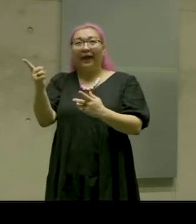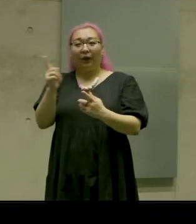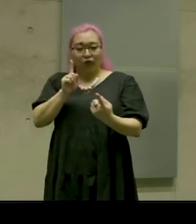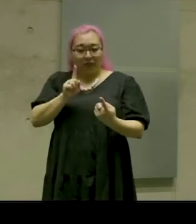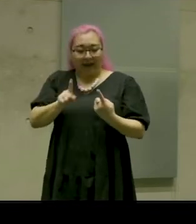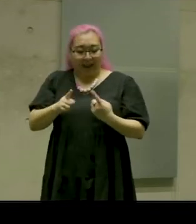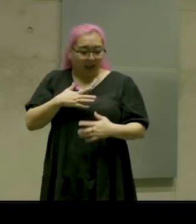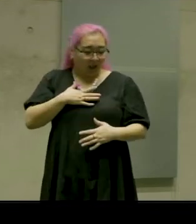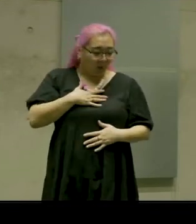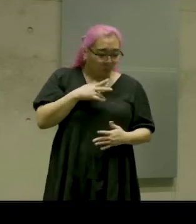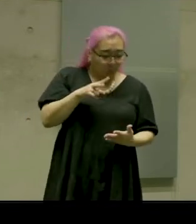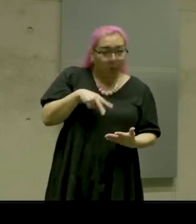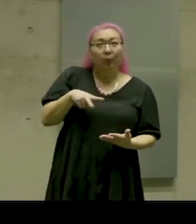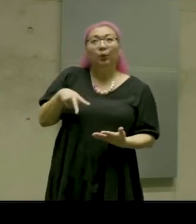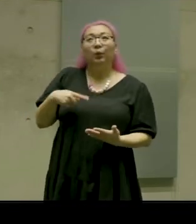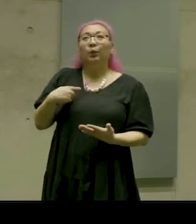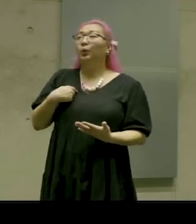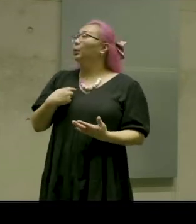when you actually